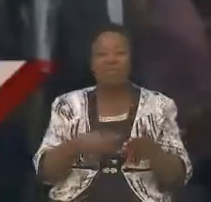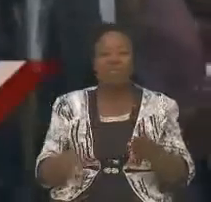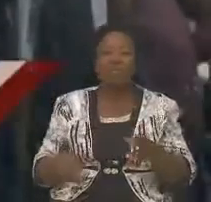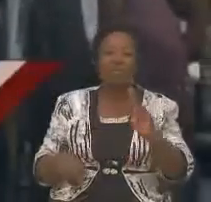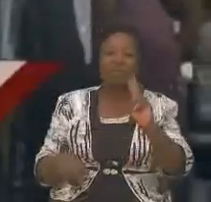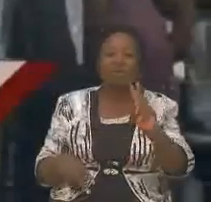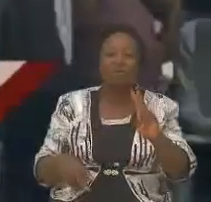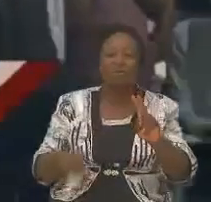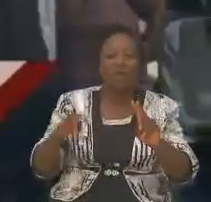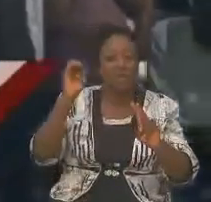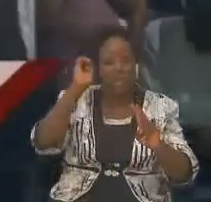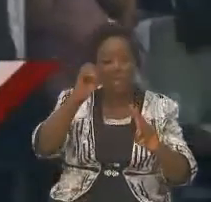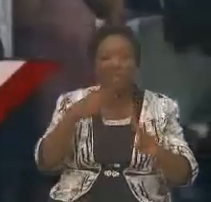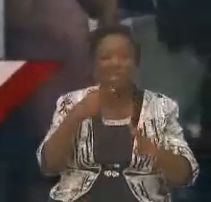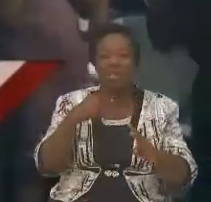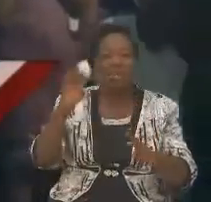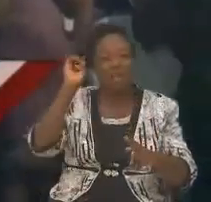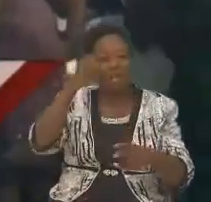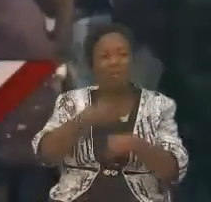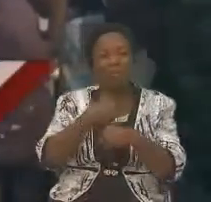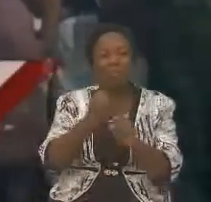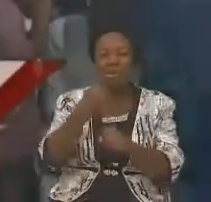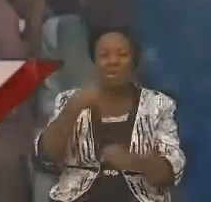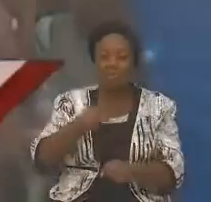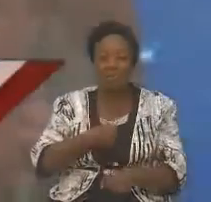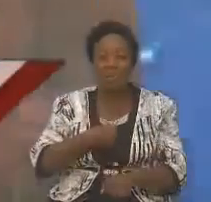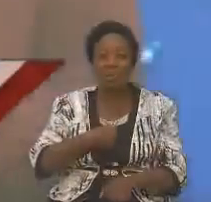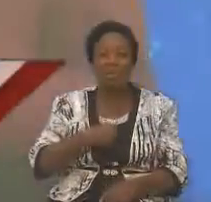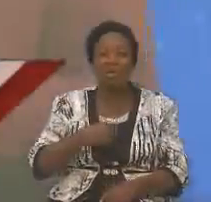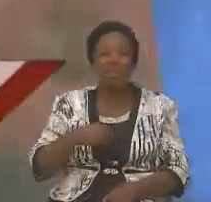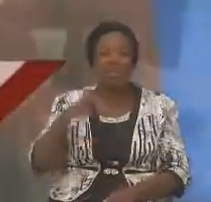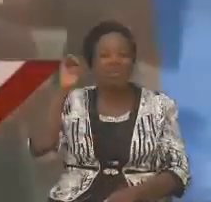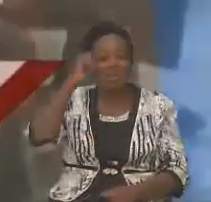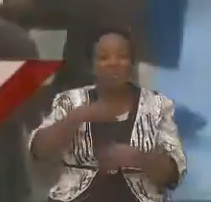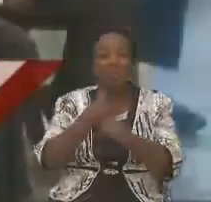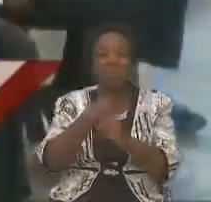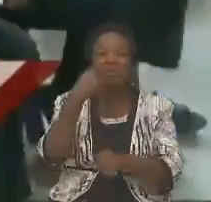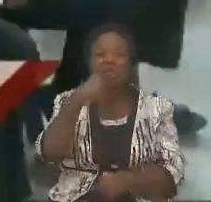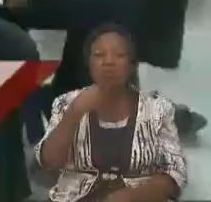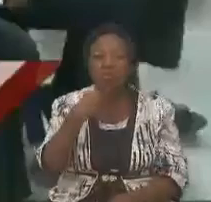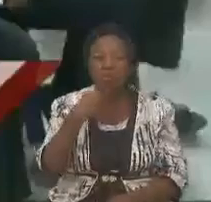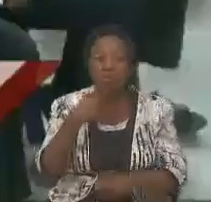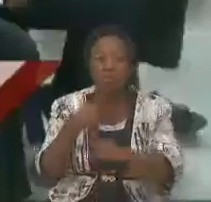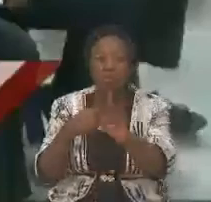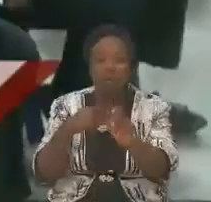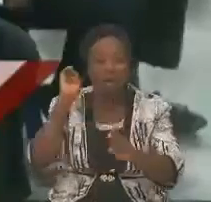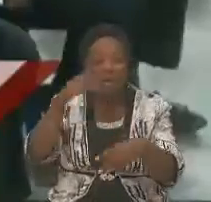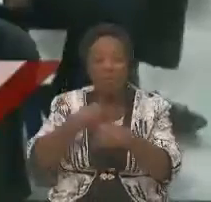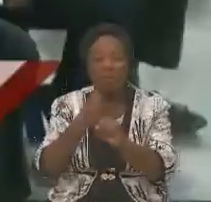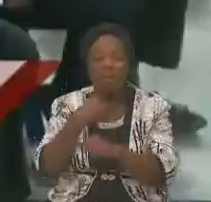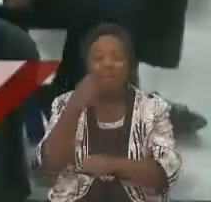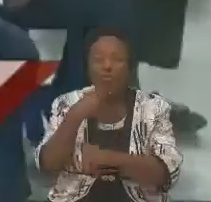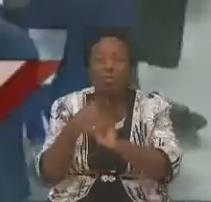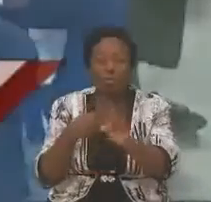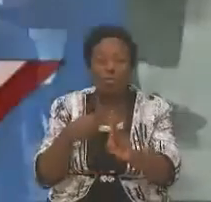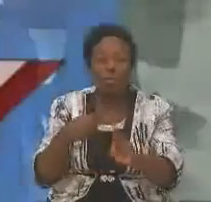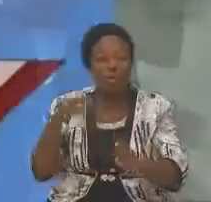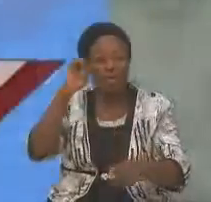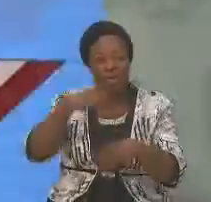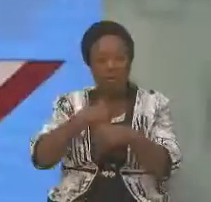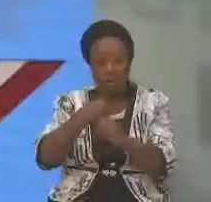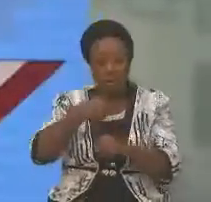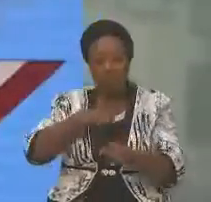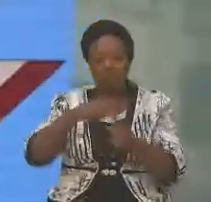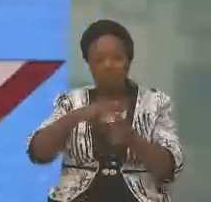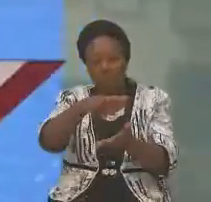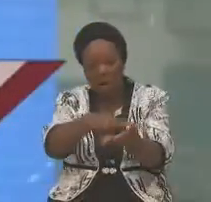then he tells us in verse 2, he says, he maketh me. He maketh who? He maketh